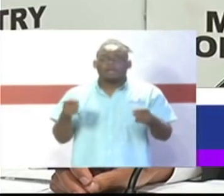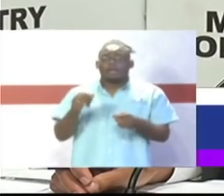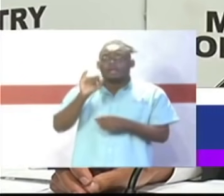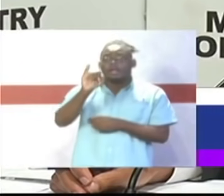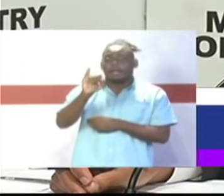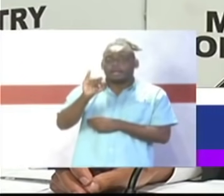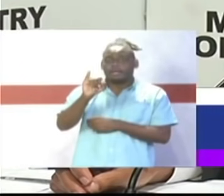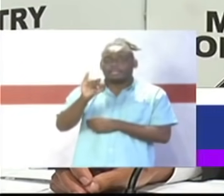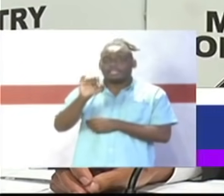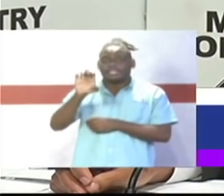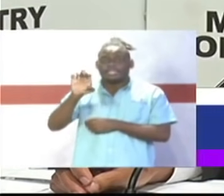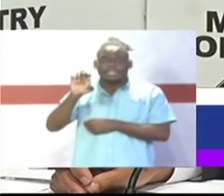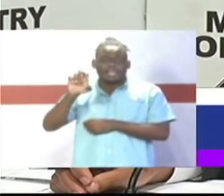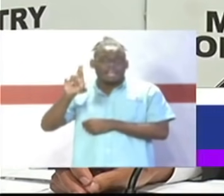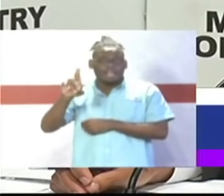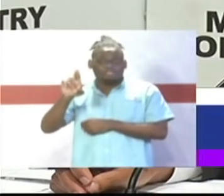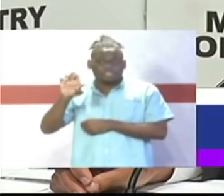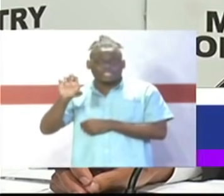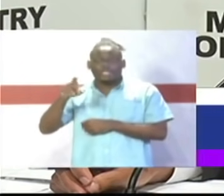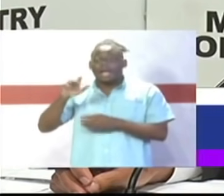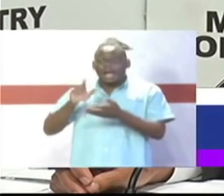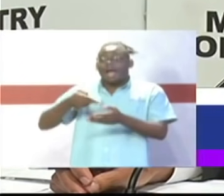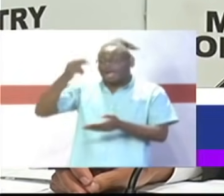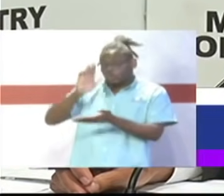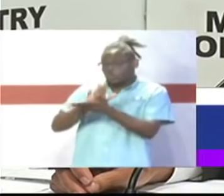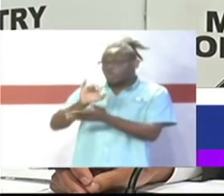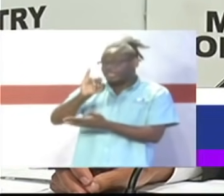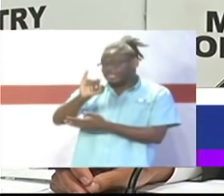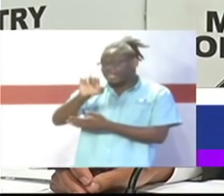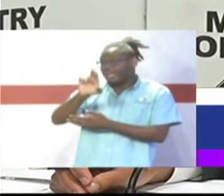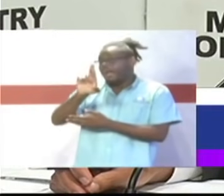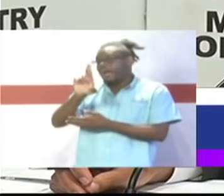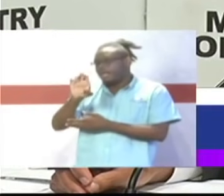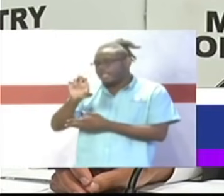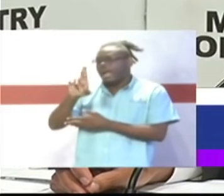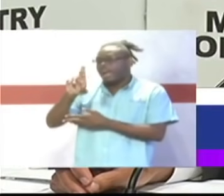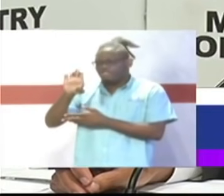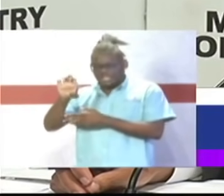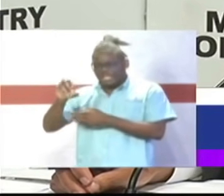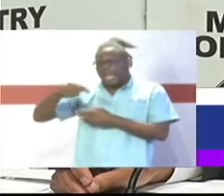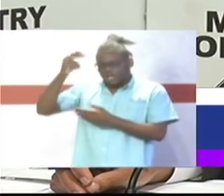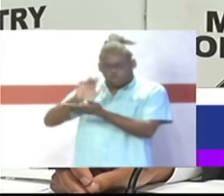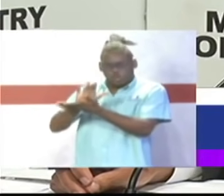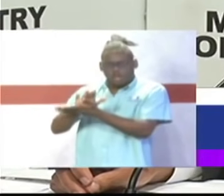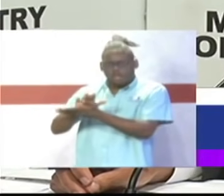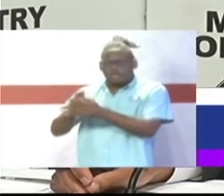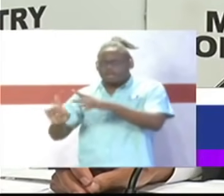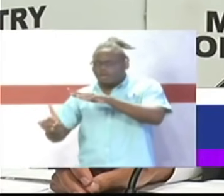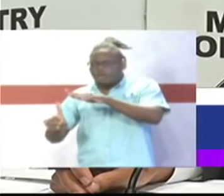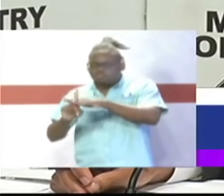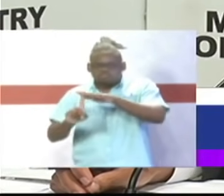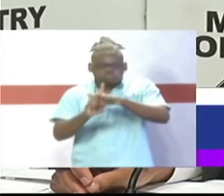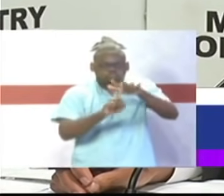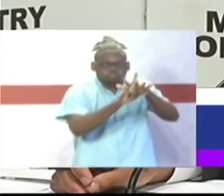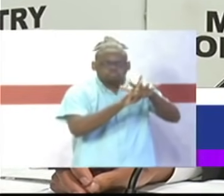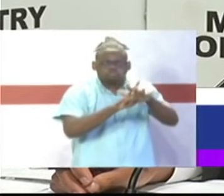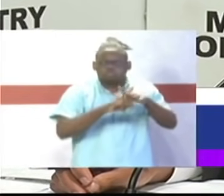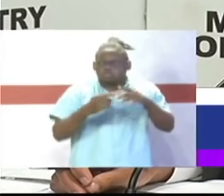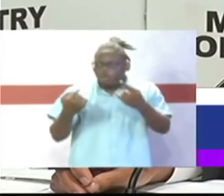there has been reports of cases occurring, but the primary agency to collate that data and report is the Ministry of